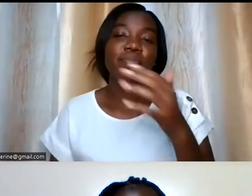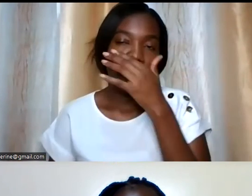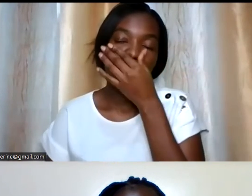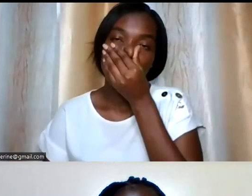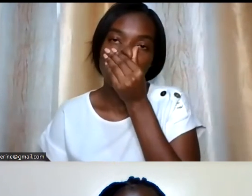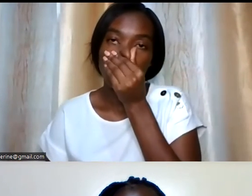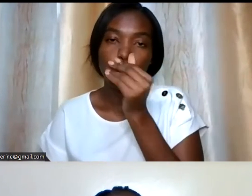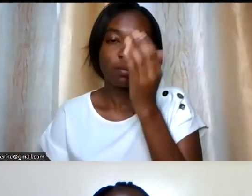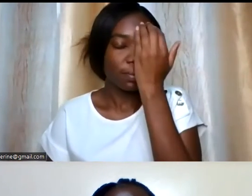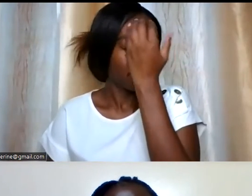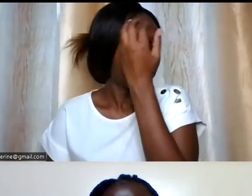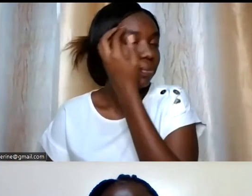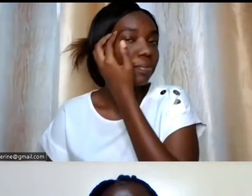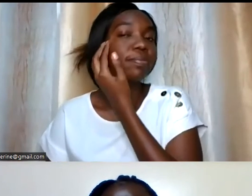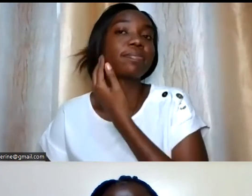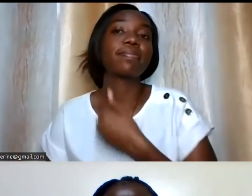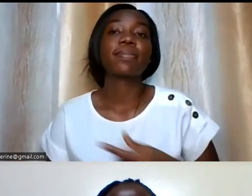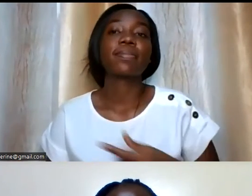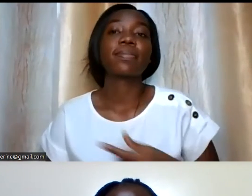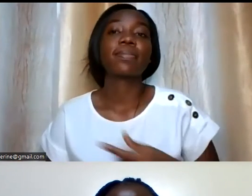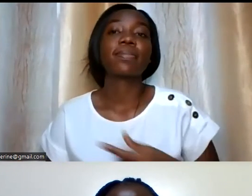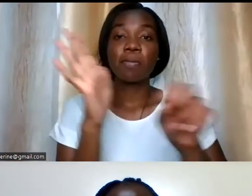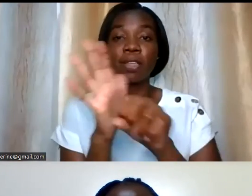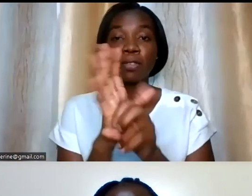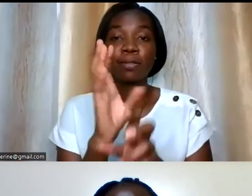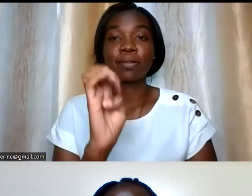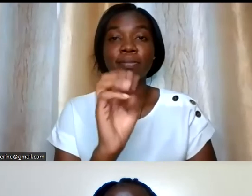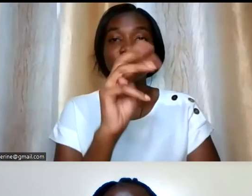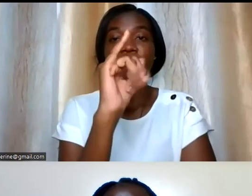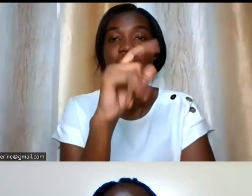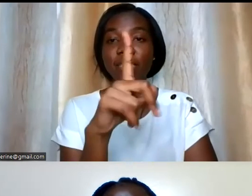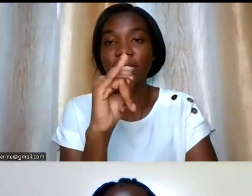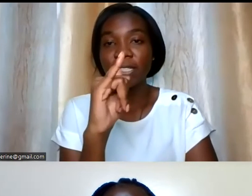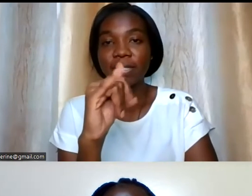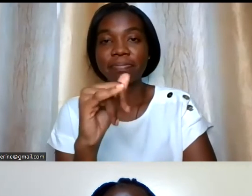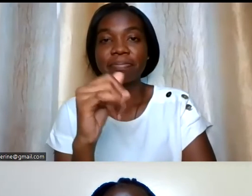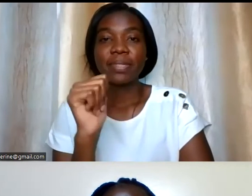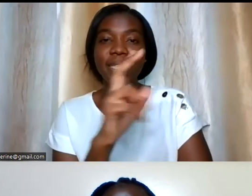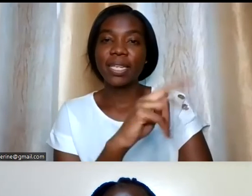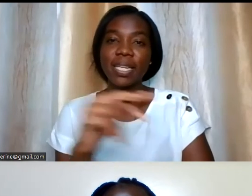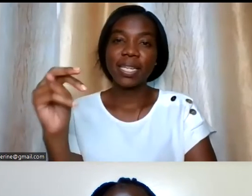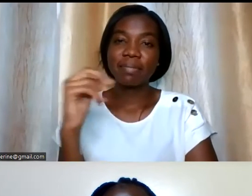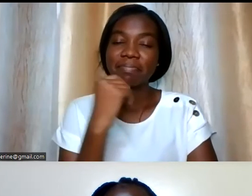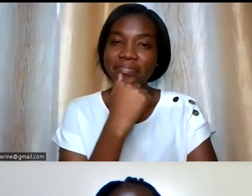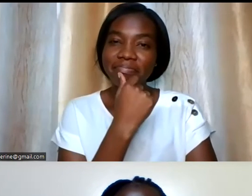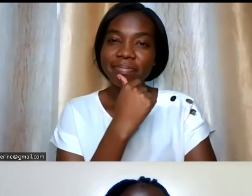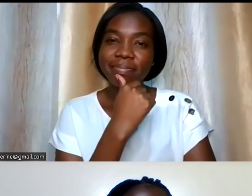Wow. Thank you so much, Emily and Neno. Anne, your parting shot, please.